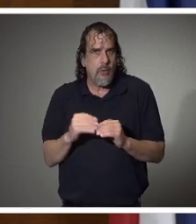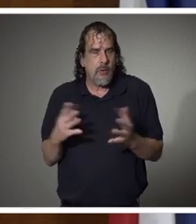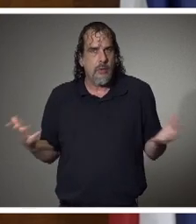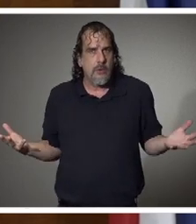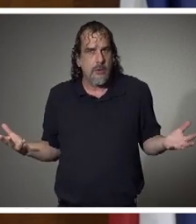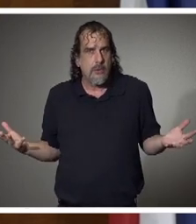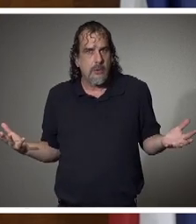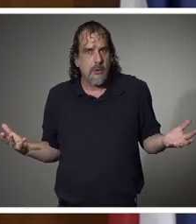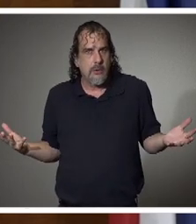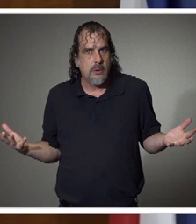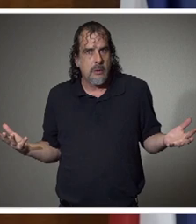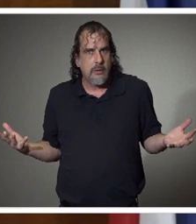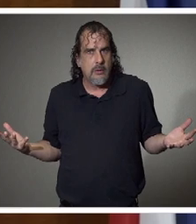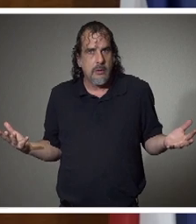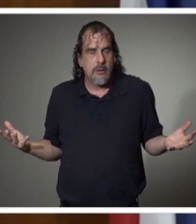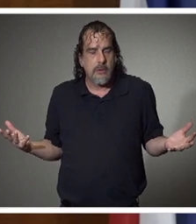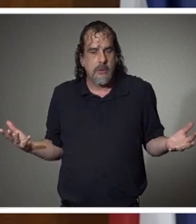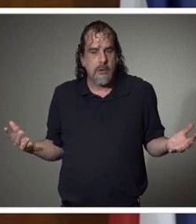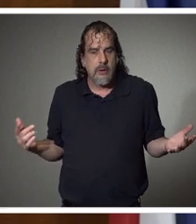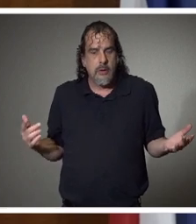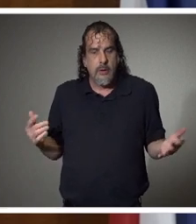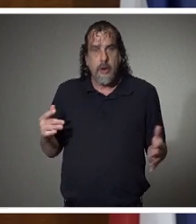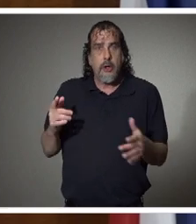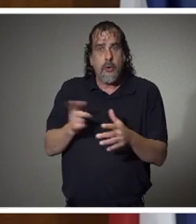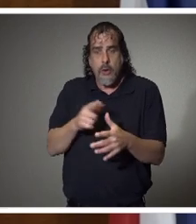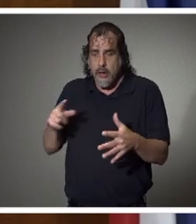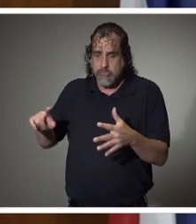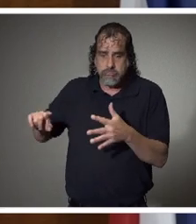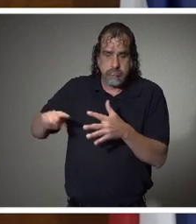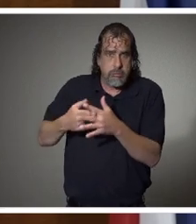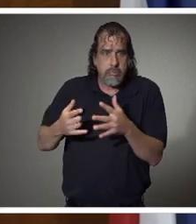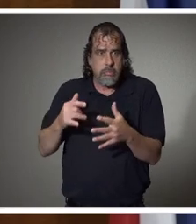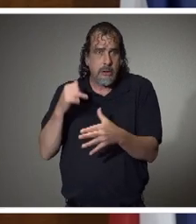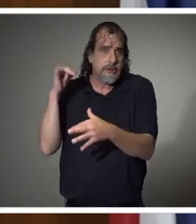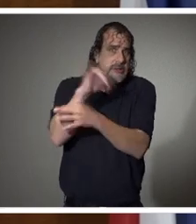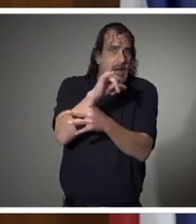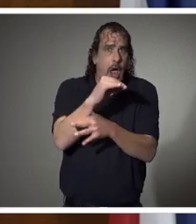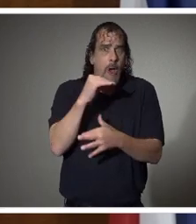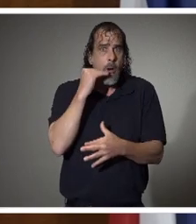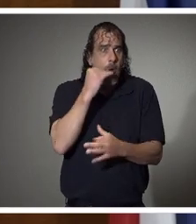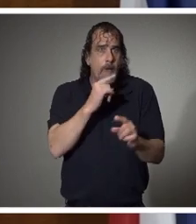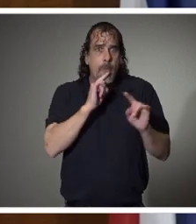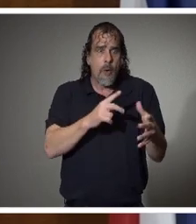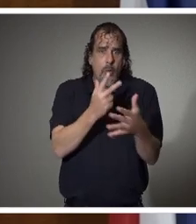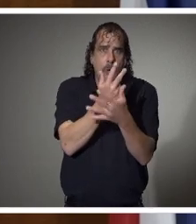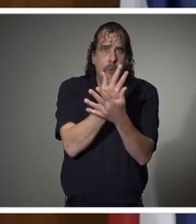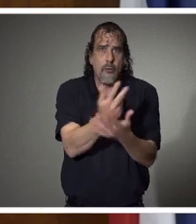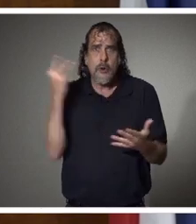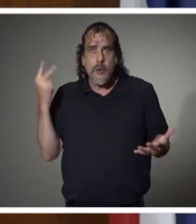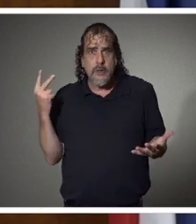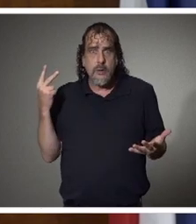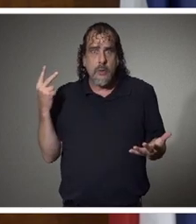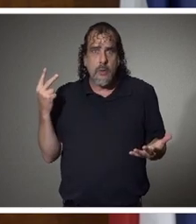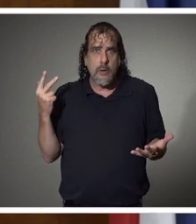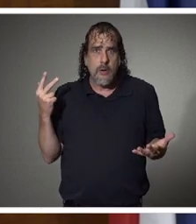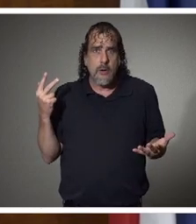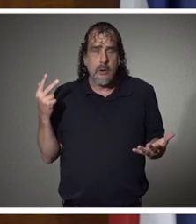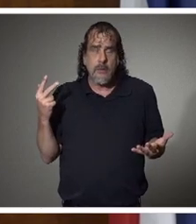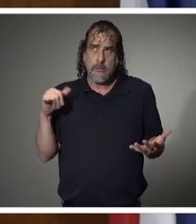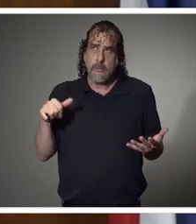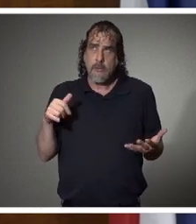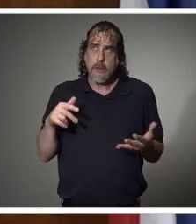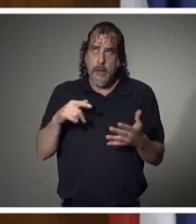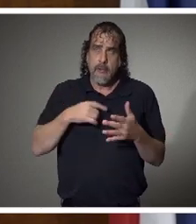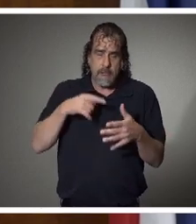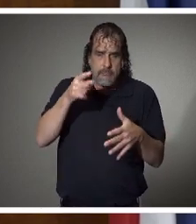any longer. You know, when we originally entered the shelter-in-place order back 3 weeks ago, or will be